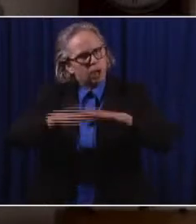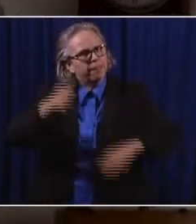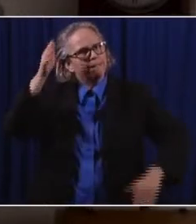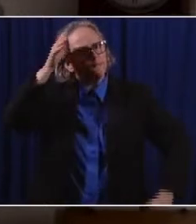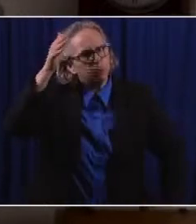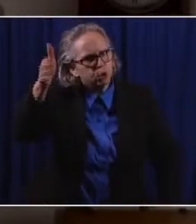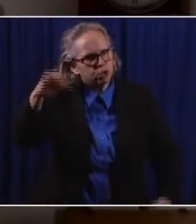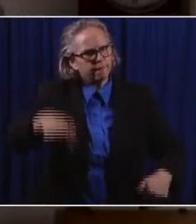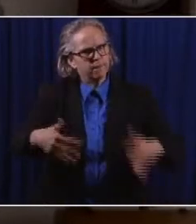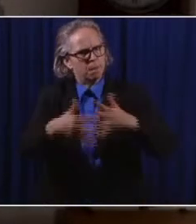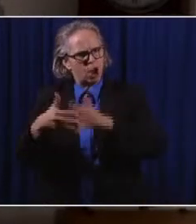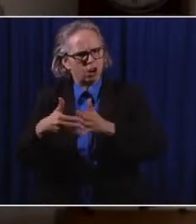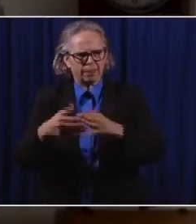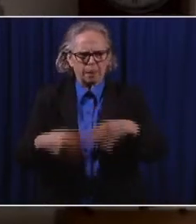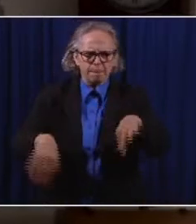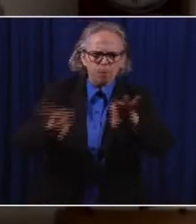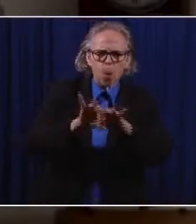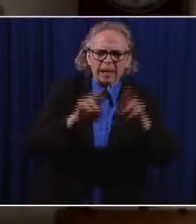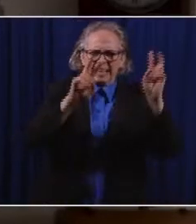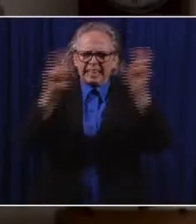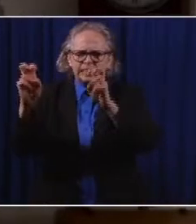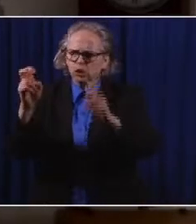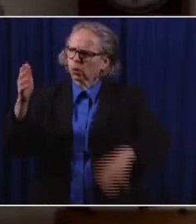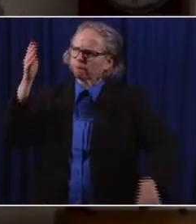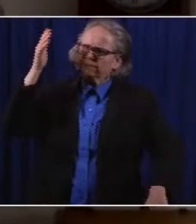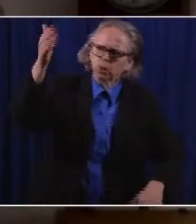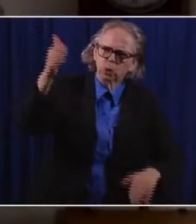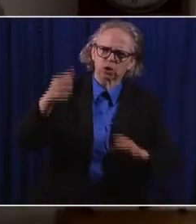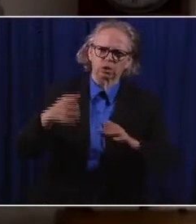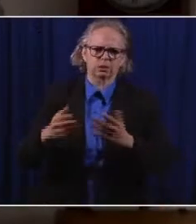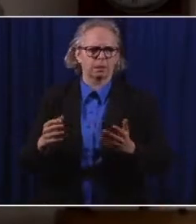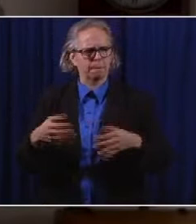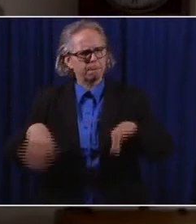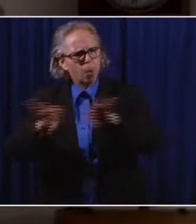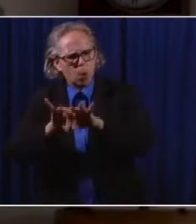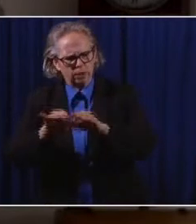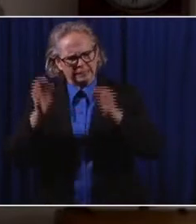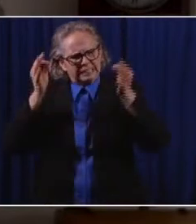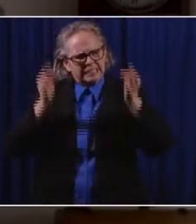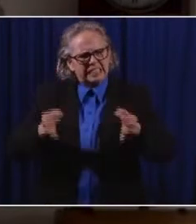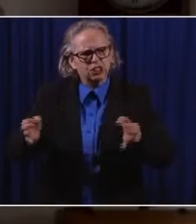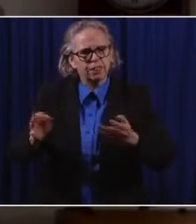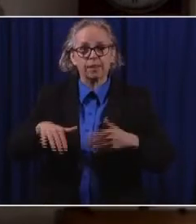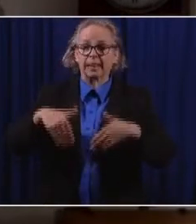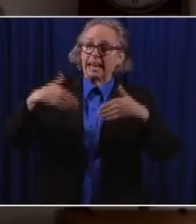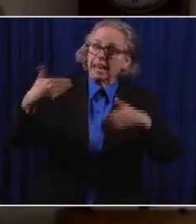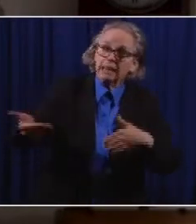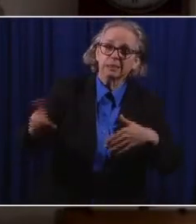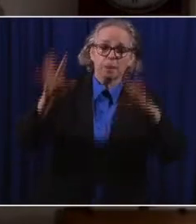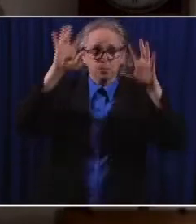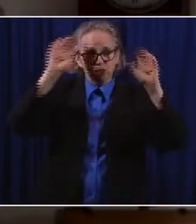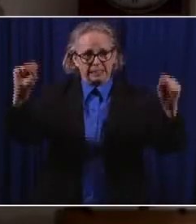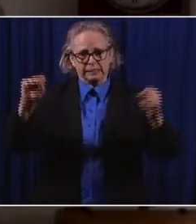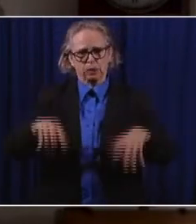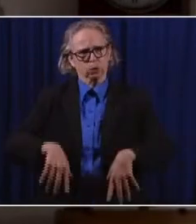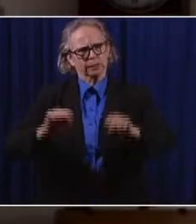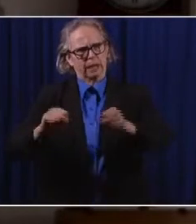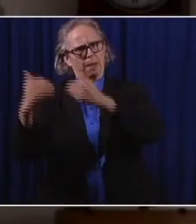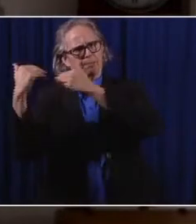issues, on the decisions that the next president of the United States will have to